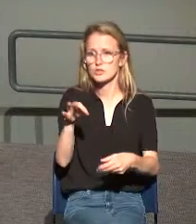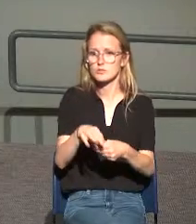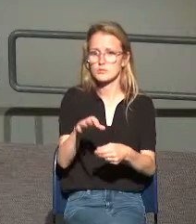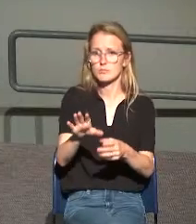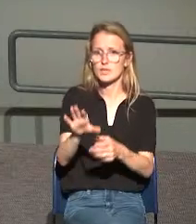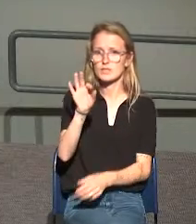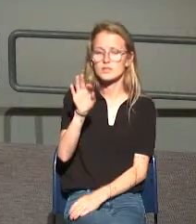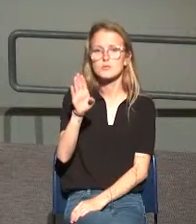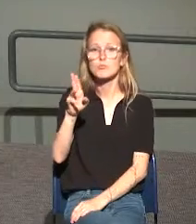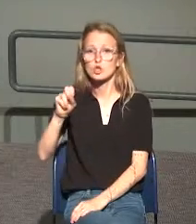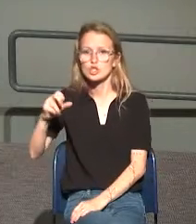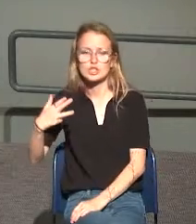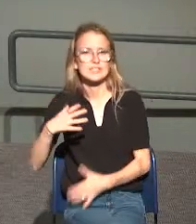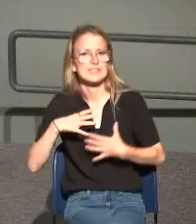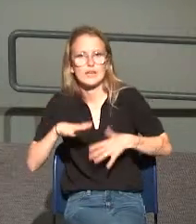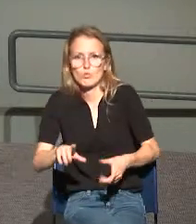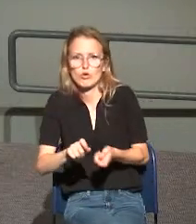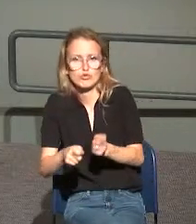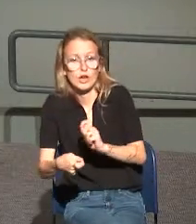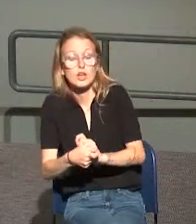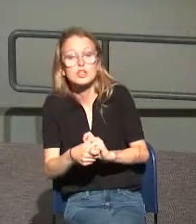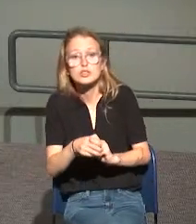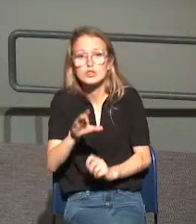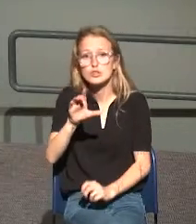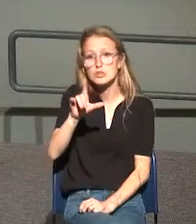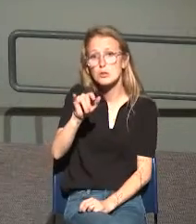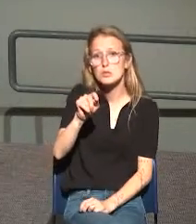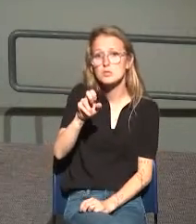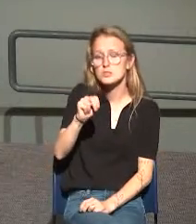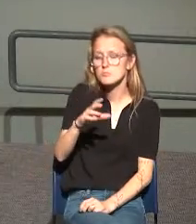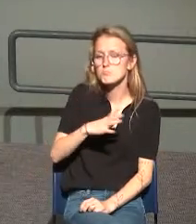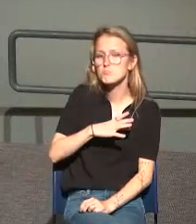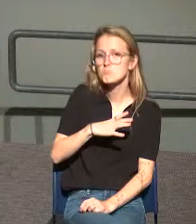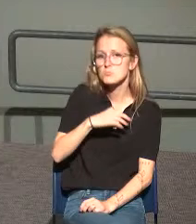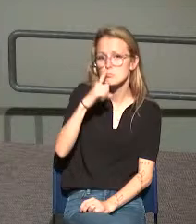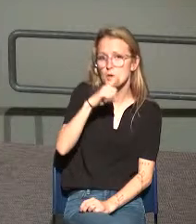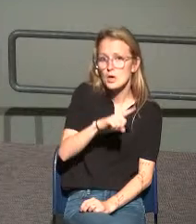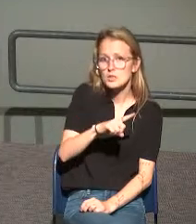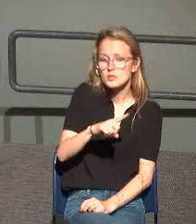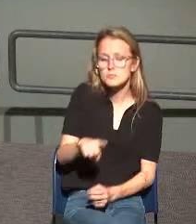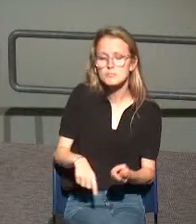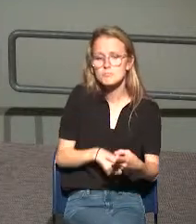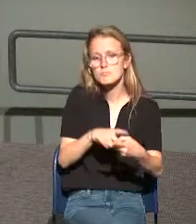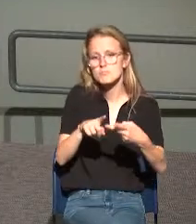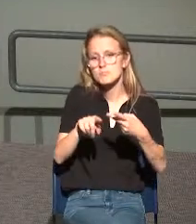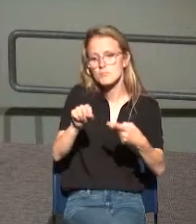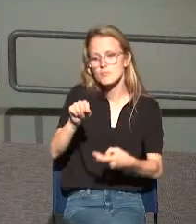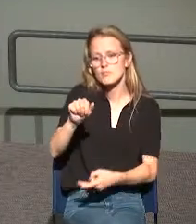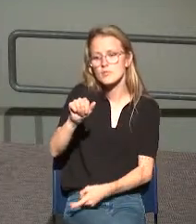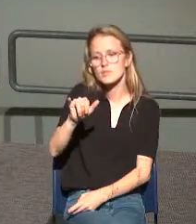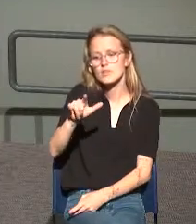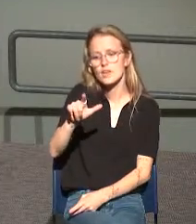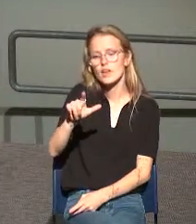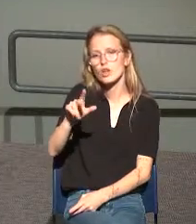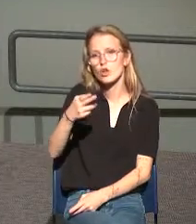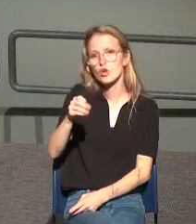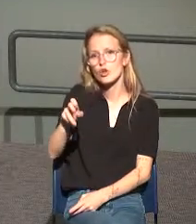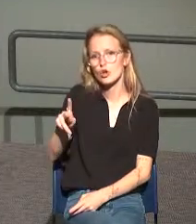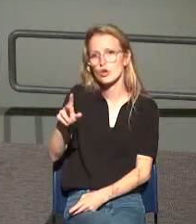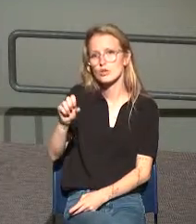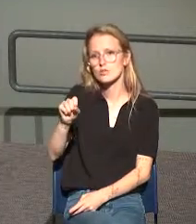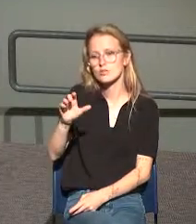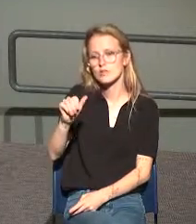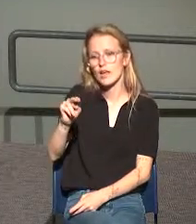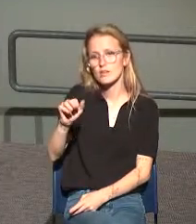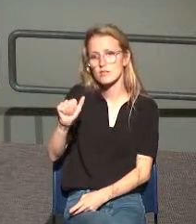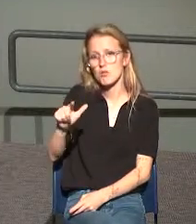to do the change. So that happened, and I think tailhook, even though tailhook, I think it was going to happen